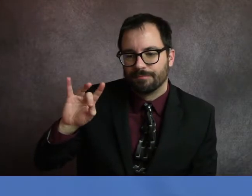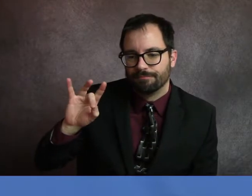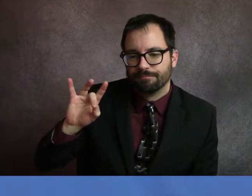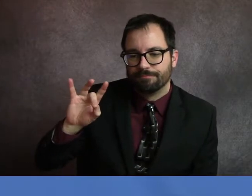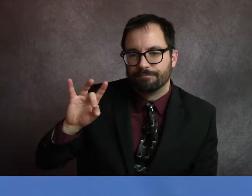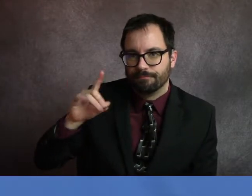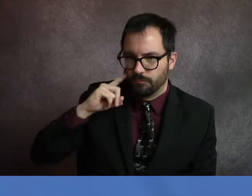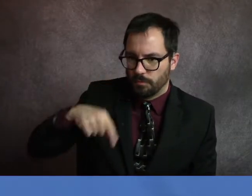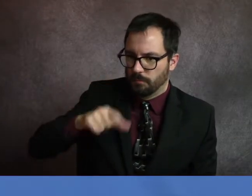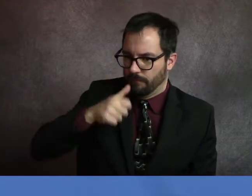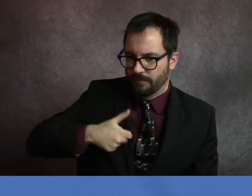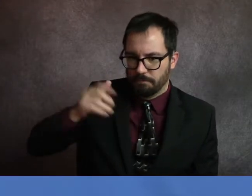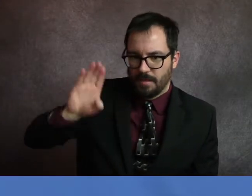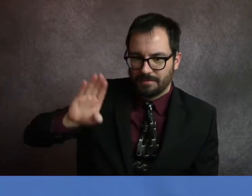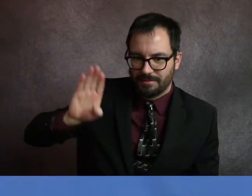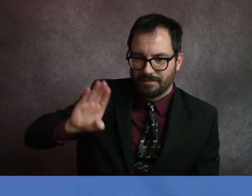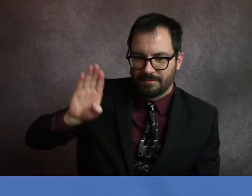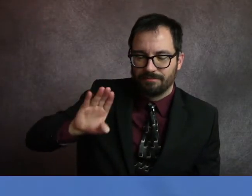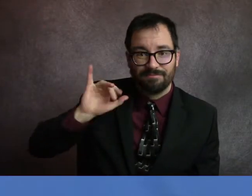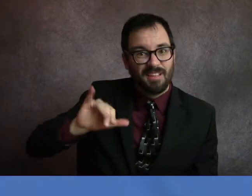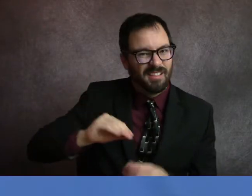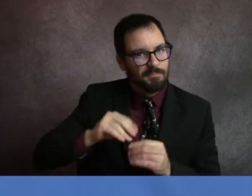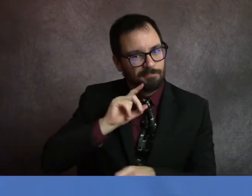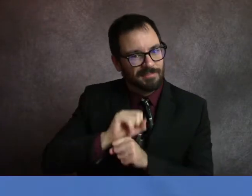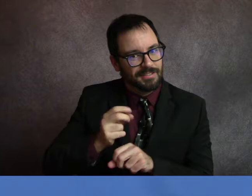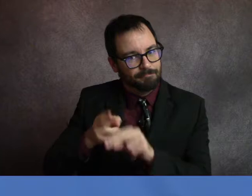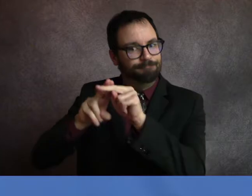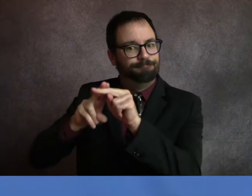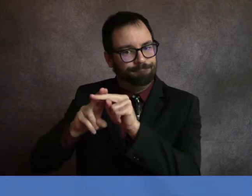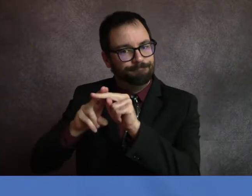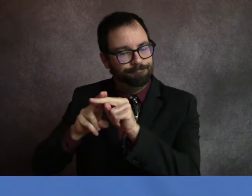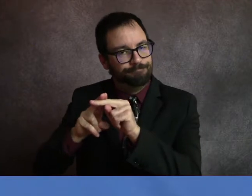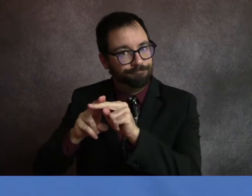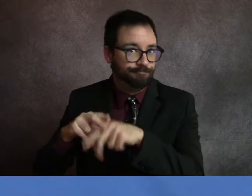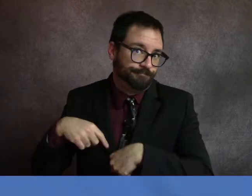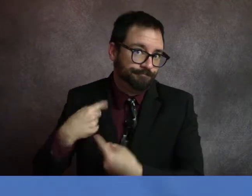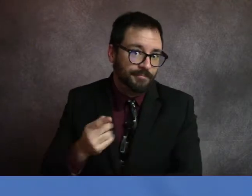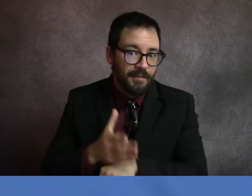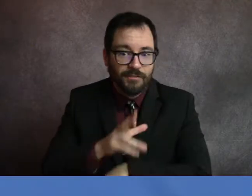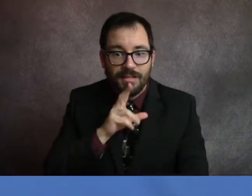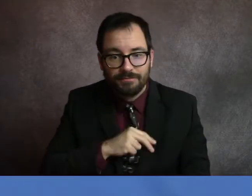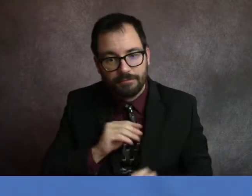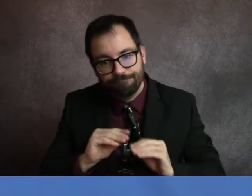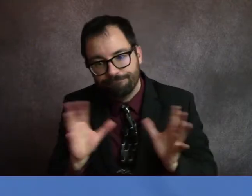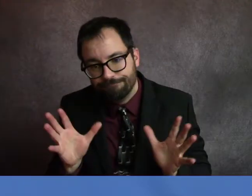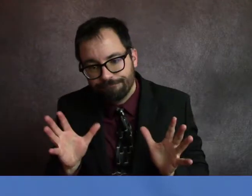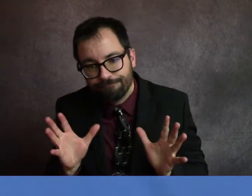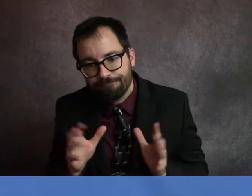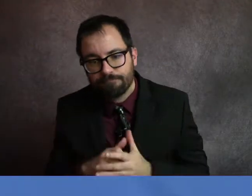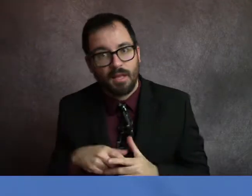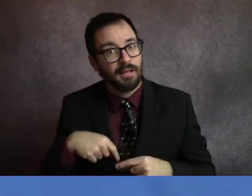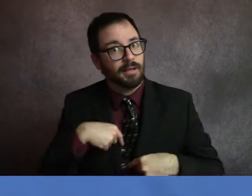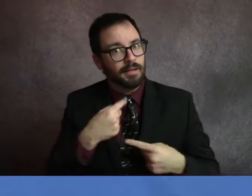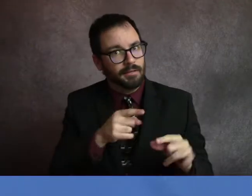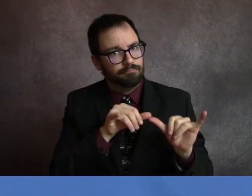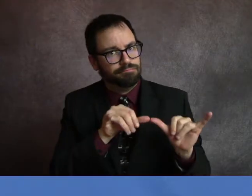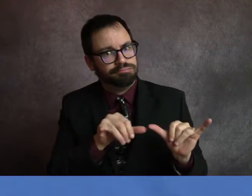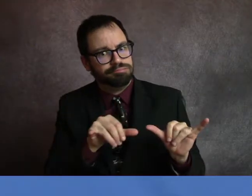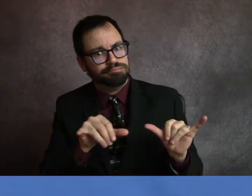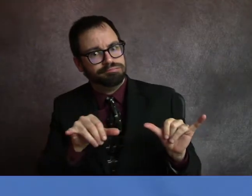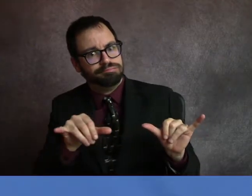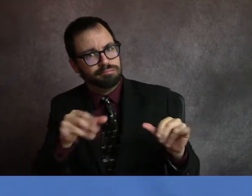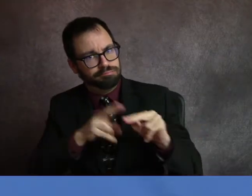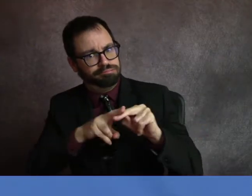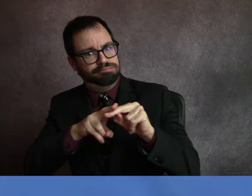after Thanksgiving, and we've stayed at that elevated level for most of December so far, so we're pretty much into our 3rd week now of high